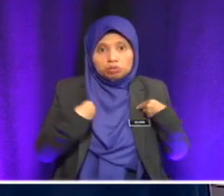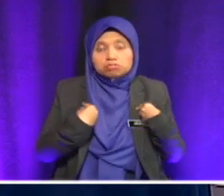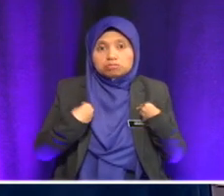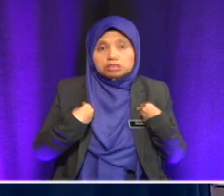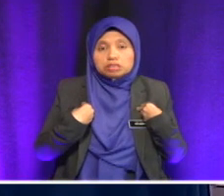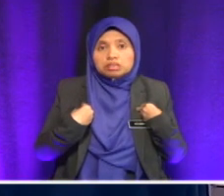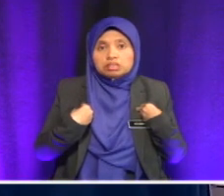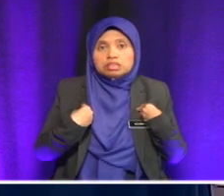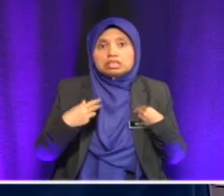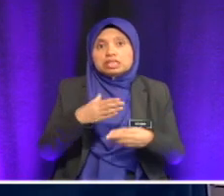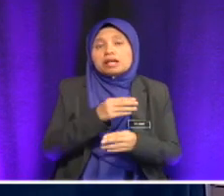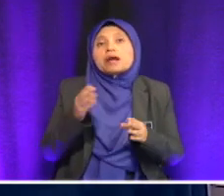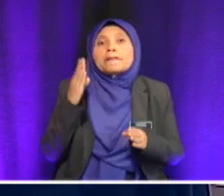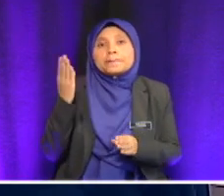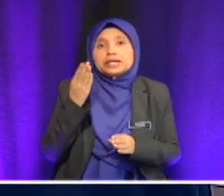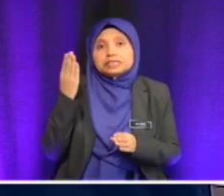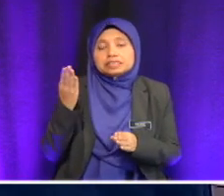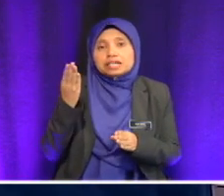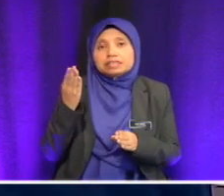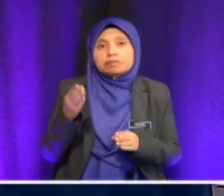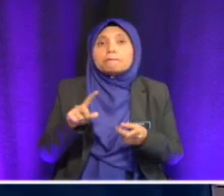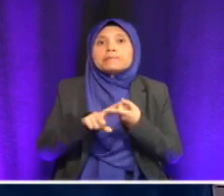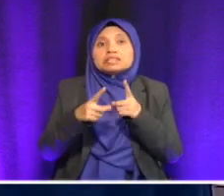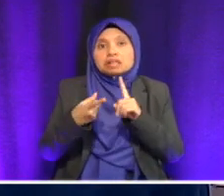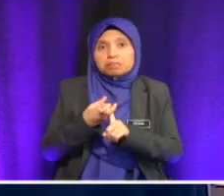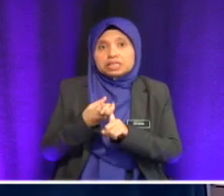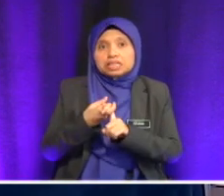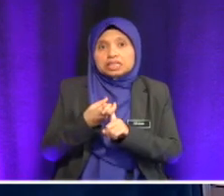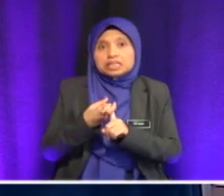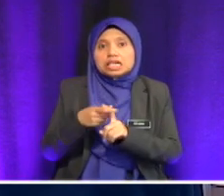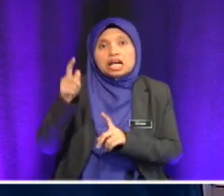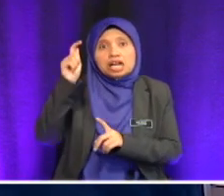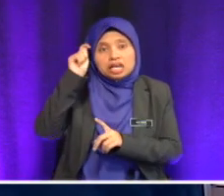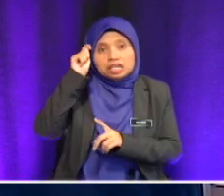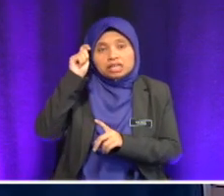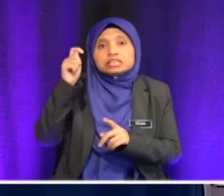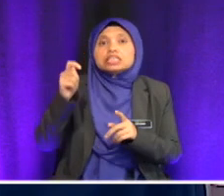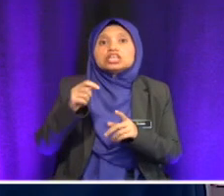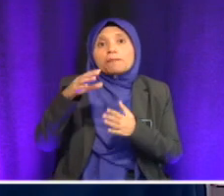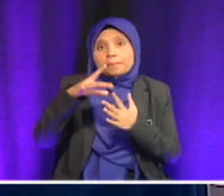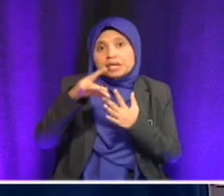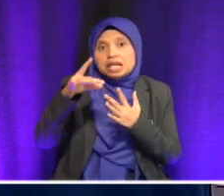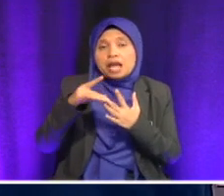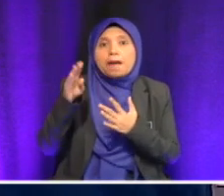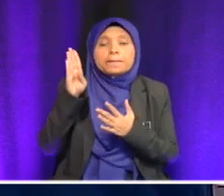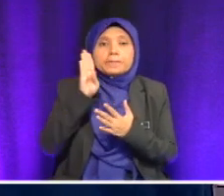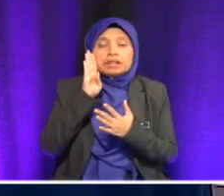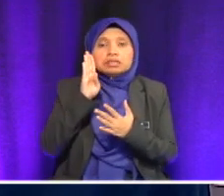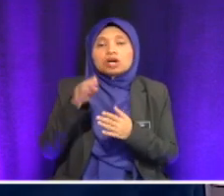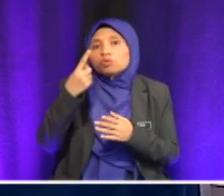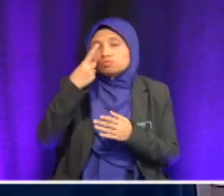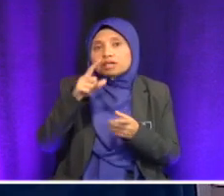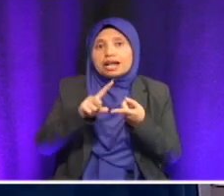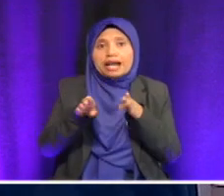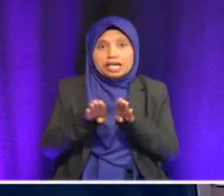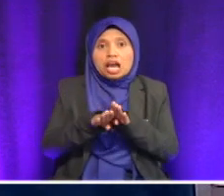States, an unusual friendship blossomed. Tara, an Asian elephant, chose Bella, a dog, as her best friend. The odd